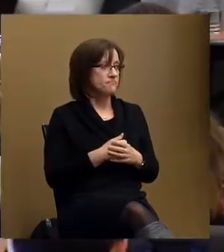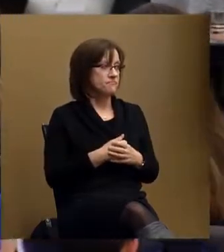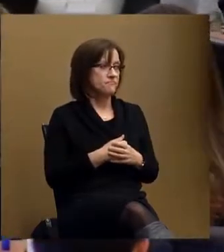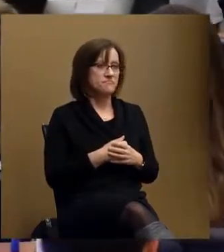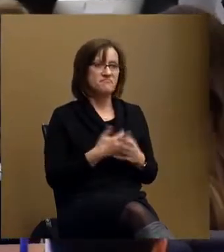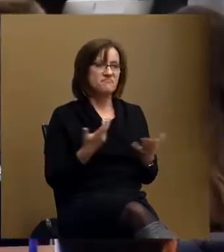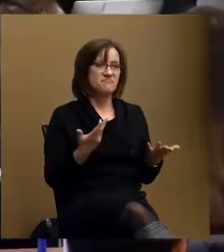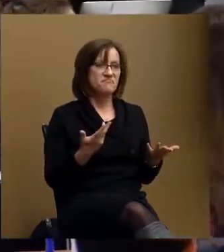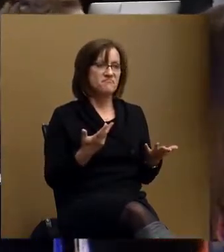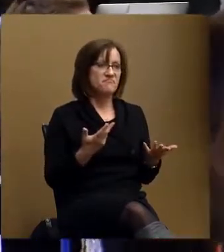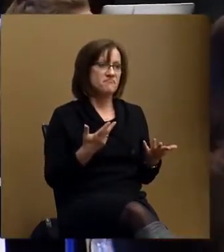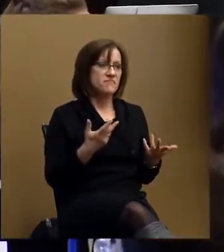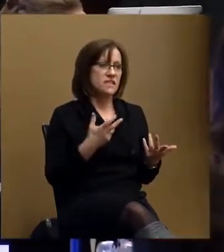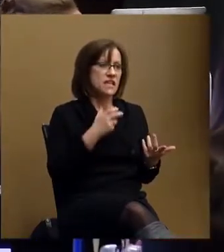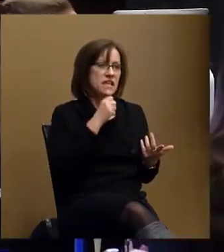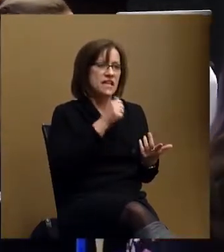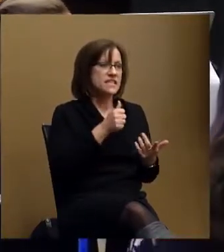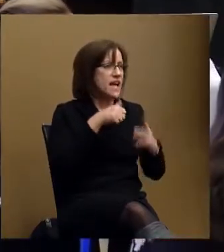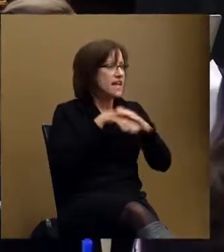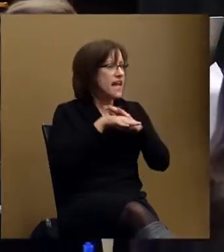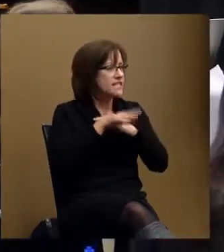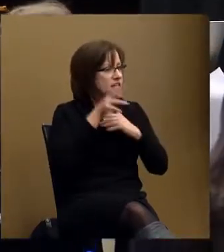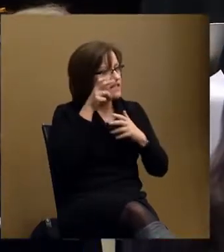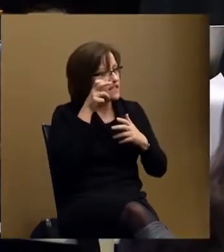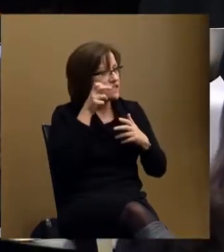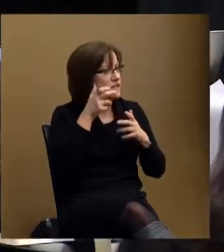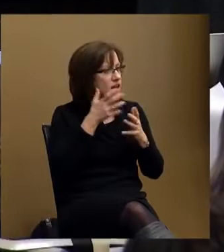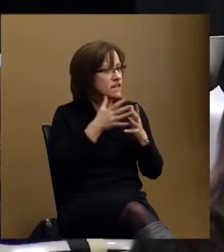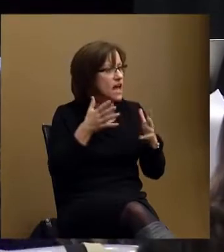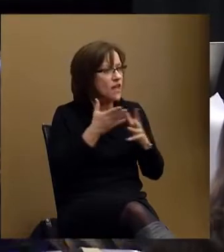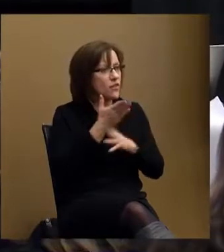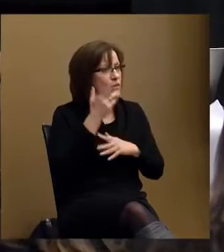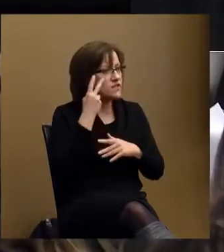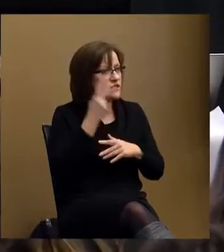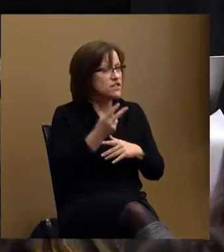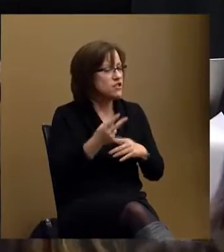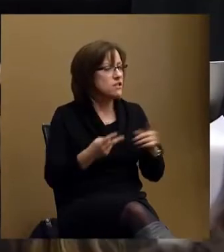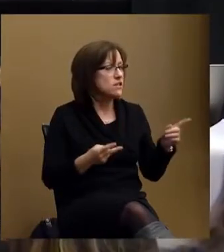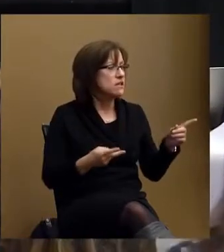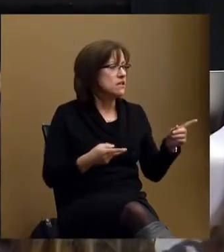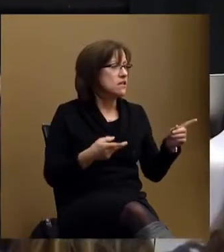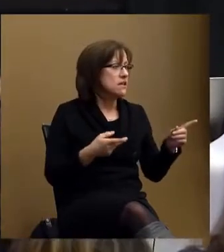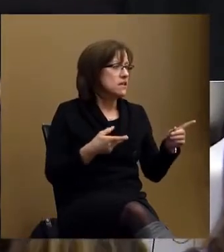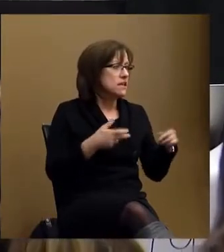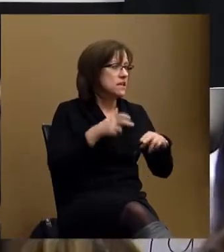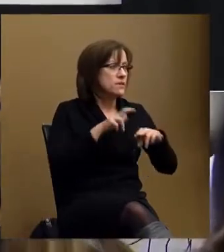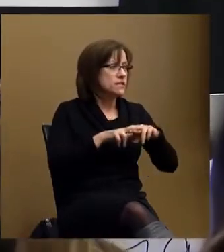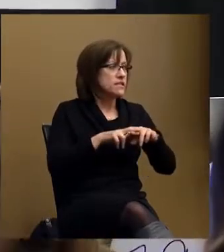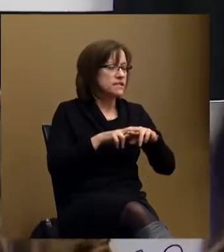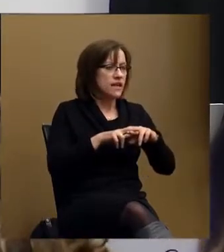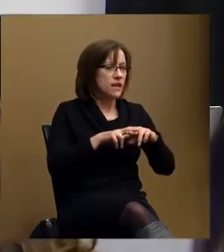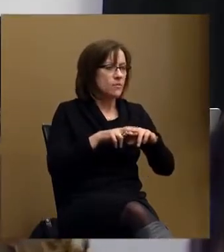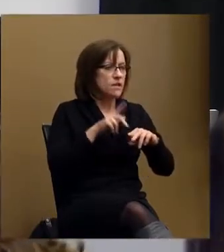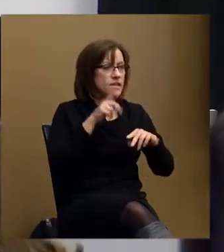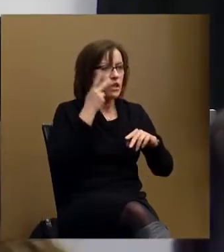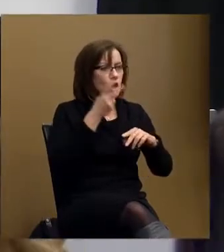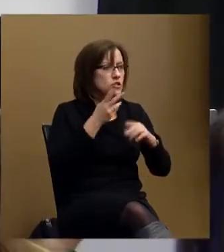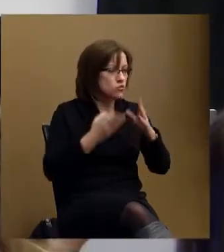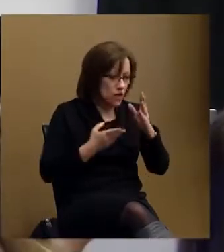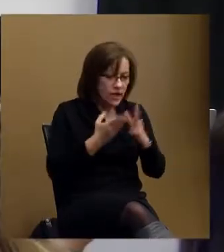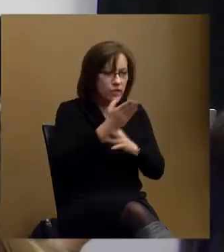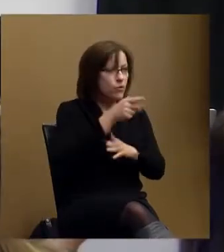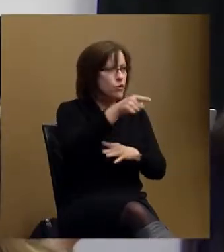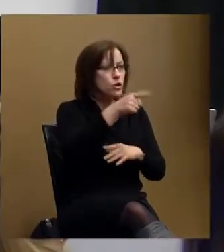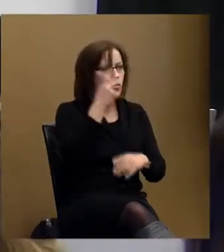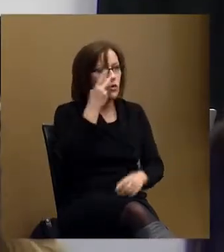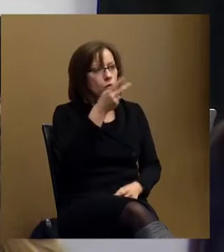not accessing a ton through his. Well, and there's a lot of the, he'll sit there, but it's almost like that I'm looking right through you kind of thing.